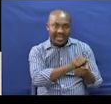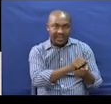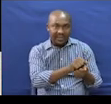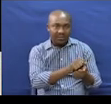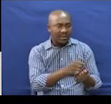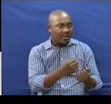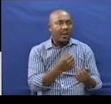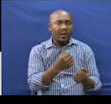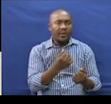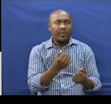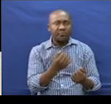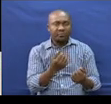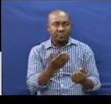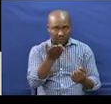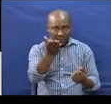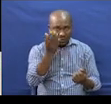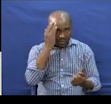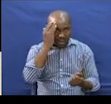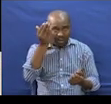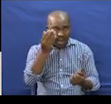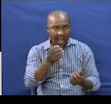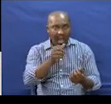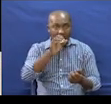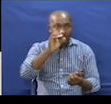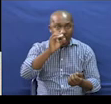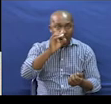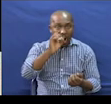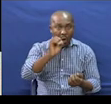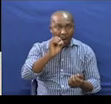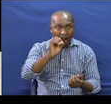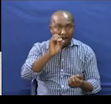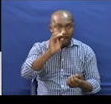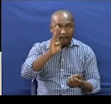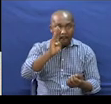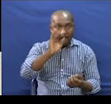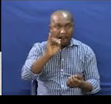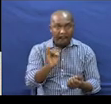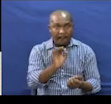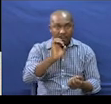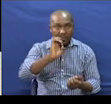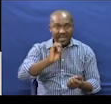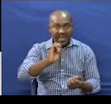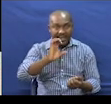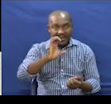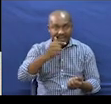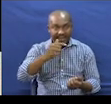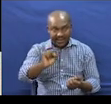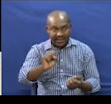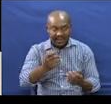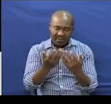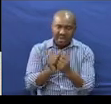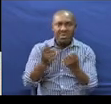Everyone is aware about what is an object or anything, such as trees, a group of